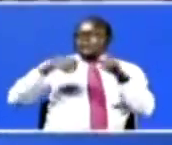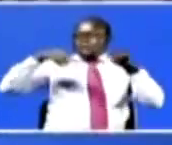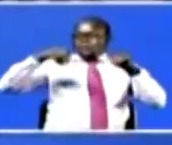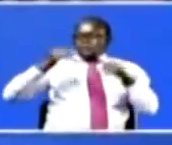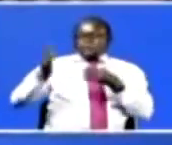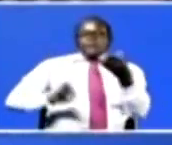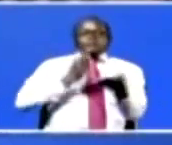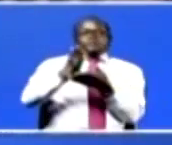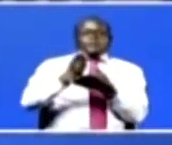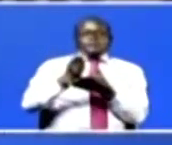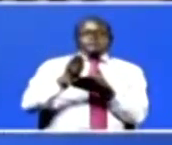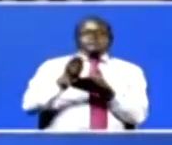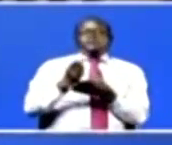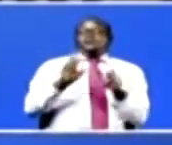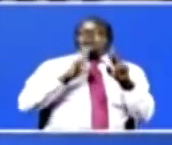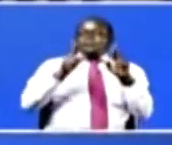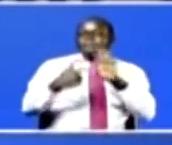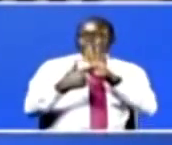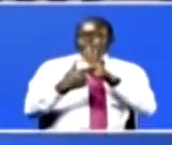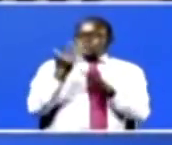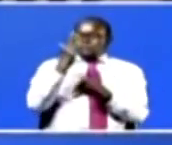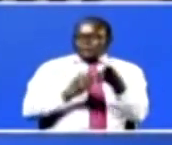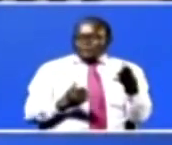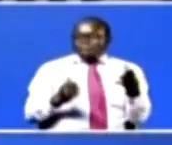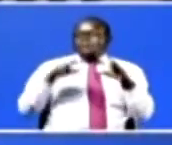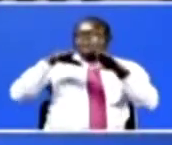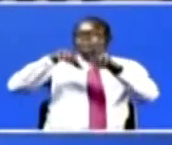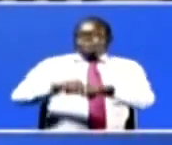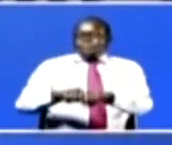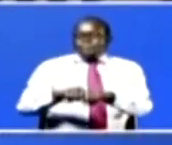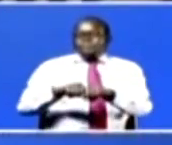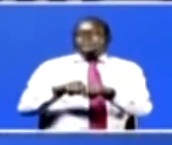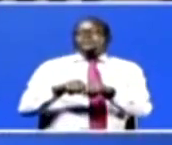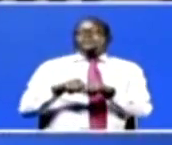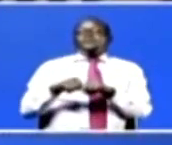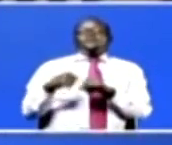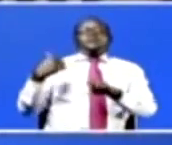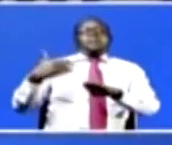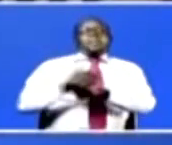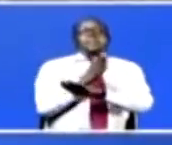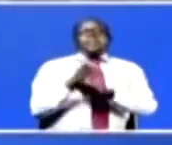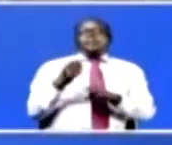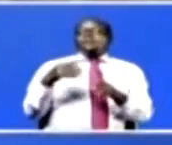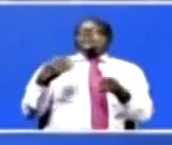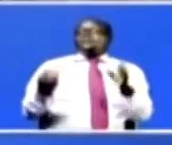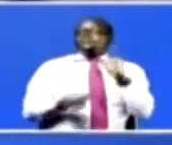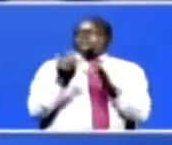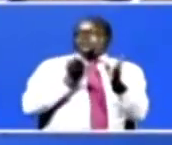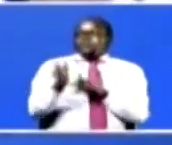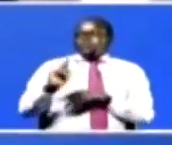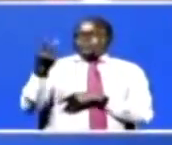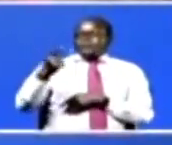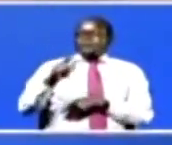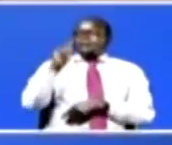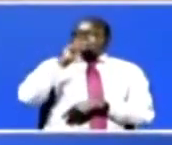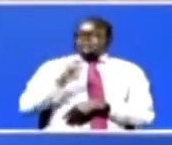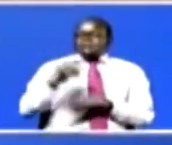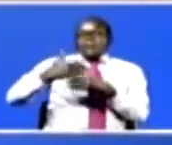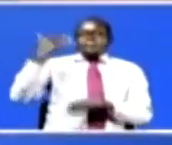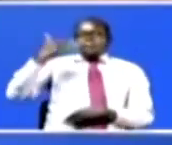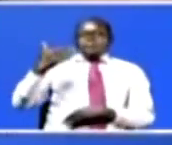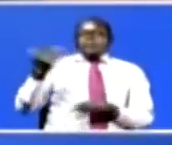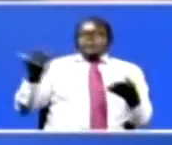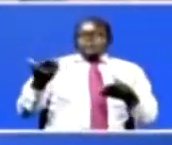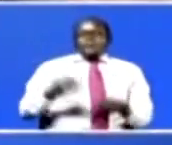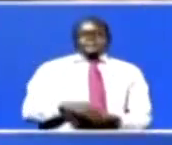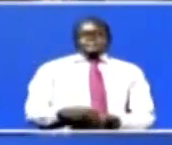happening now. Reports show that some plants obtain the gas from smuggled sources, usually through the Kenya-Tanzania border, where